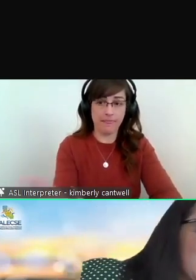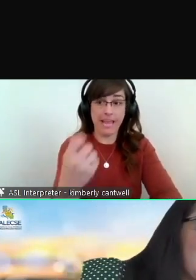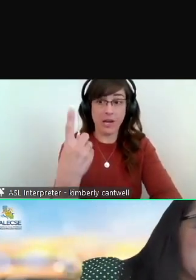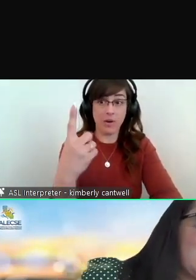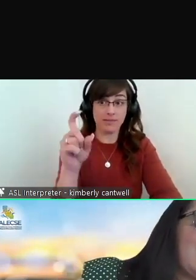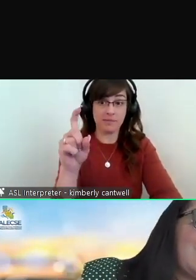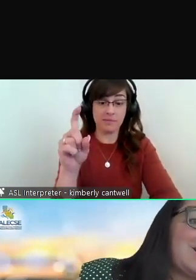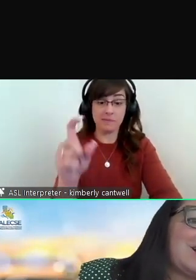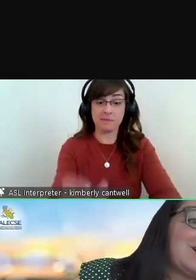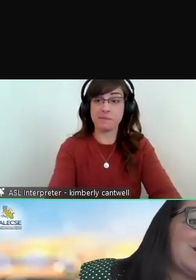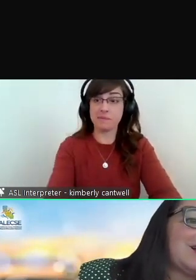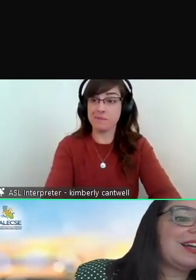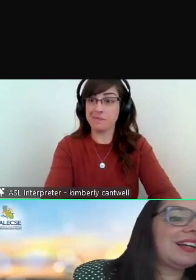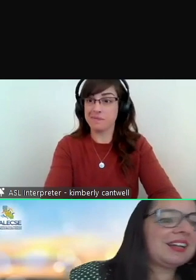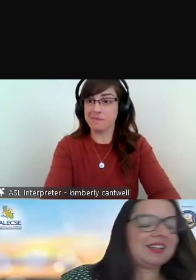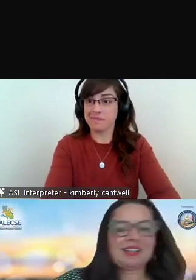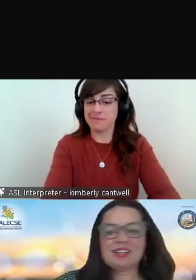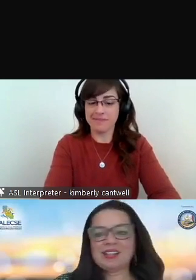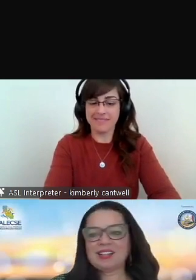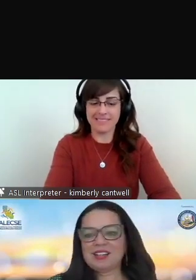Anybody?